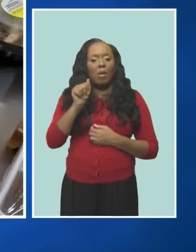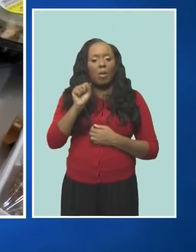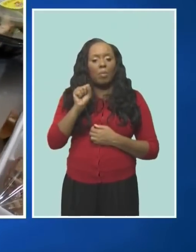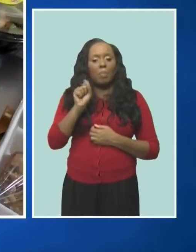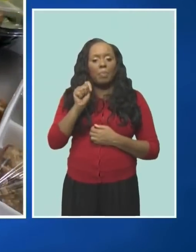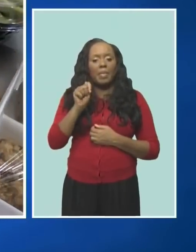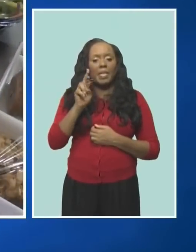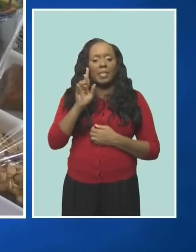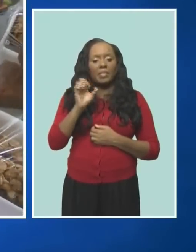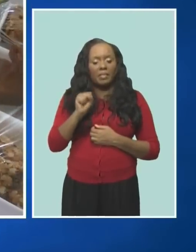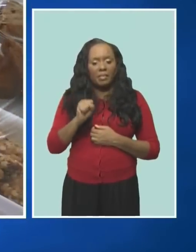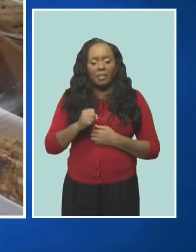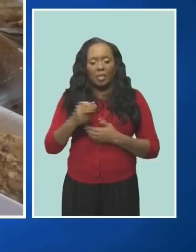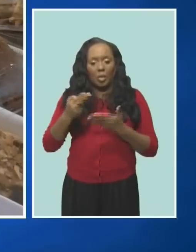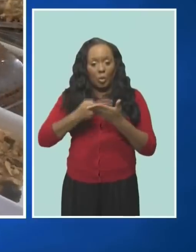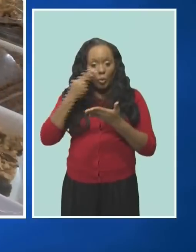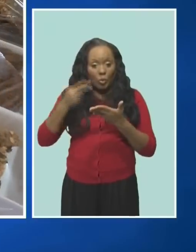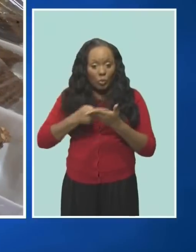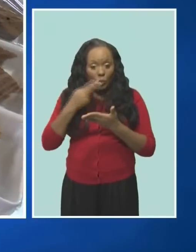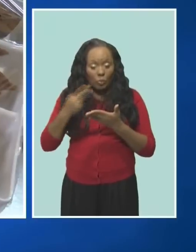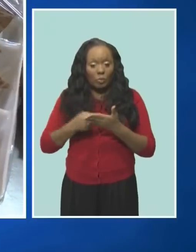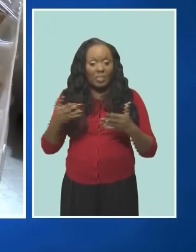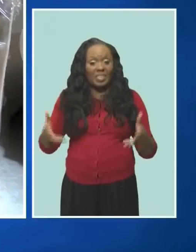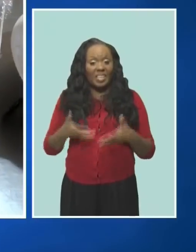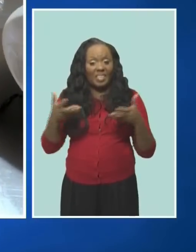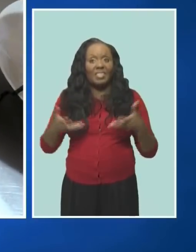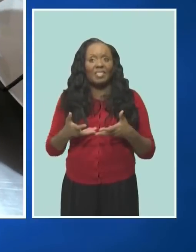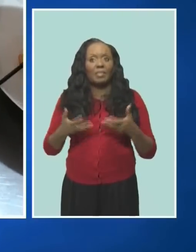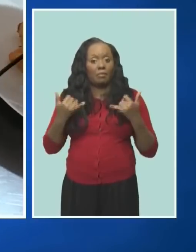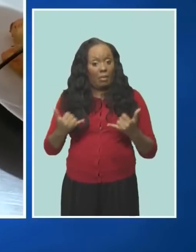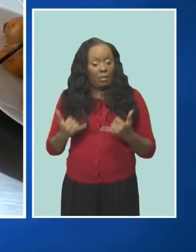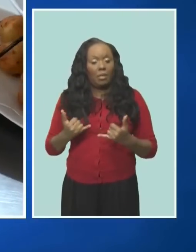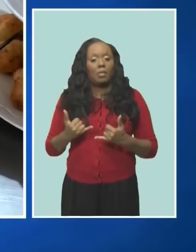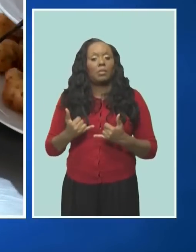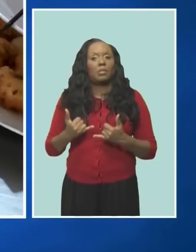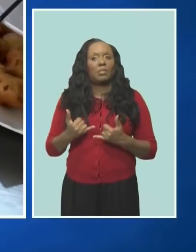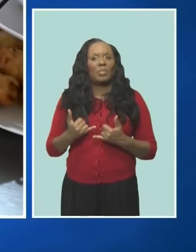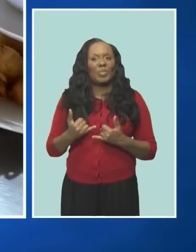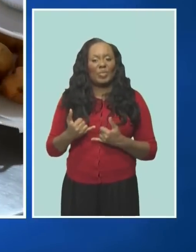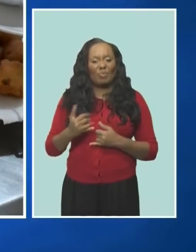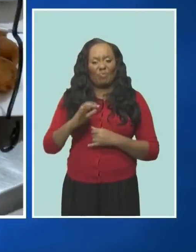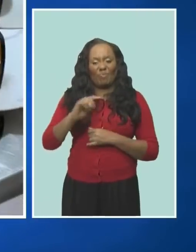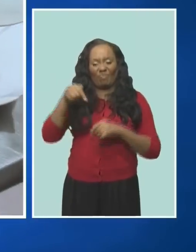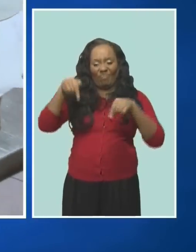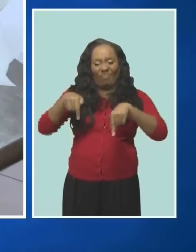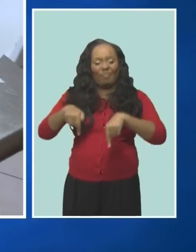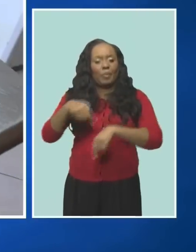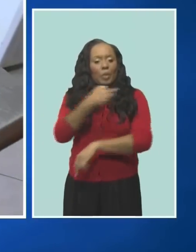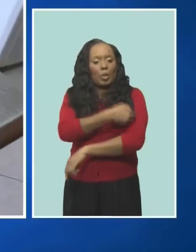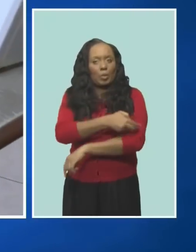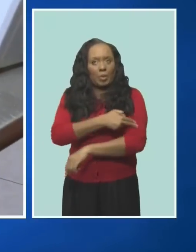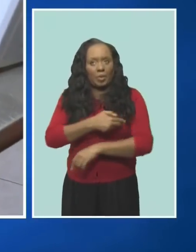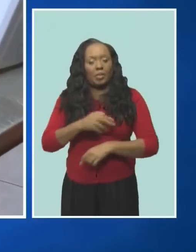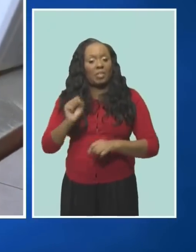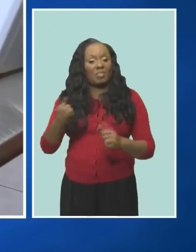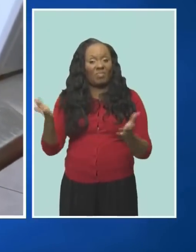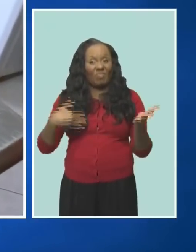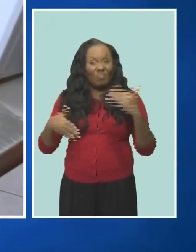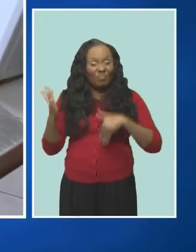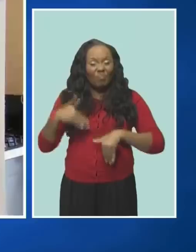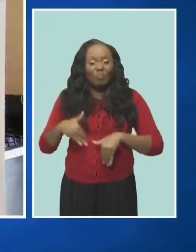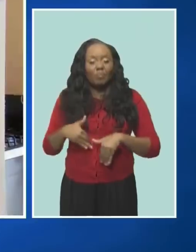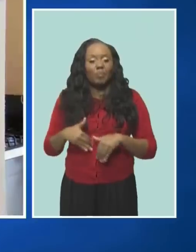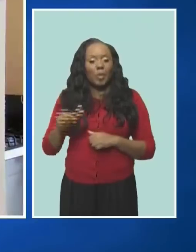salads. We are located in the QEH hospital at the present moment. But you can come and you can get your desserts, all low in